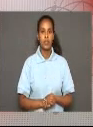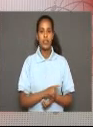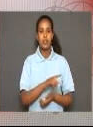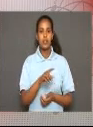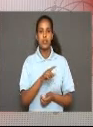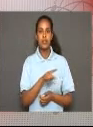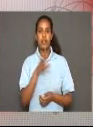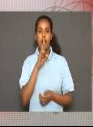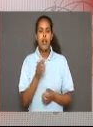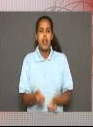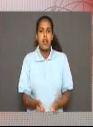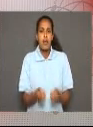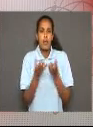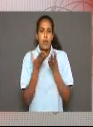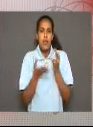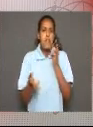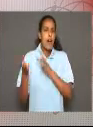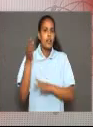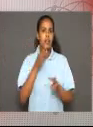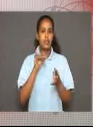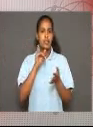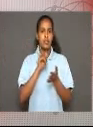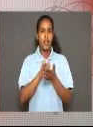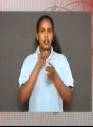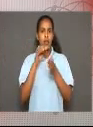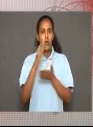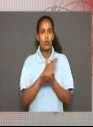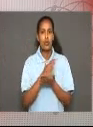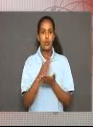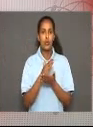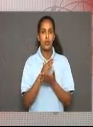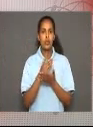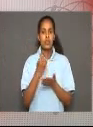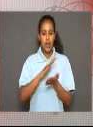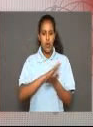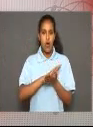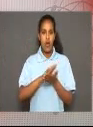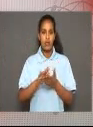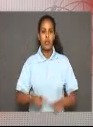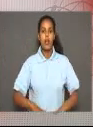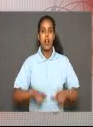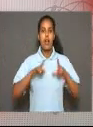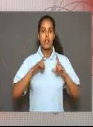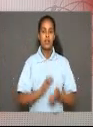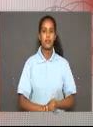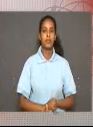There are a number of factors that contribute to the quality of